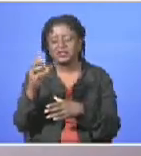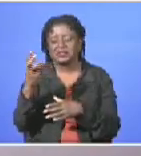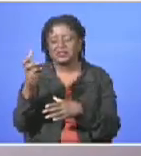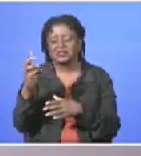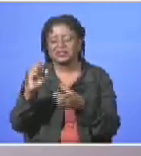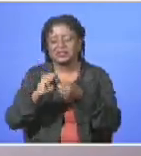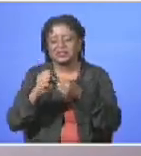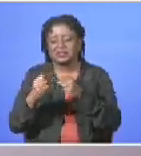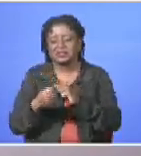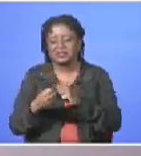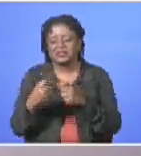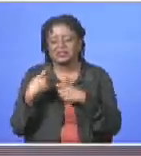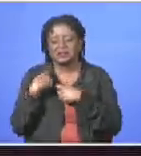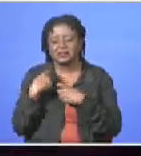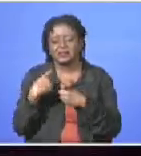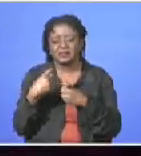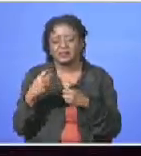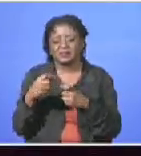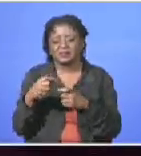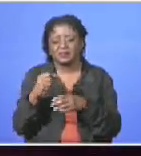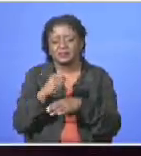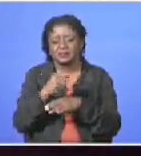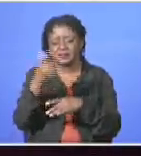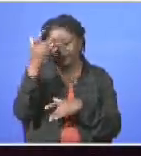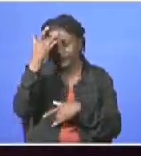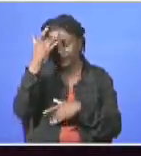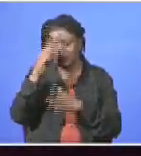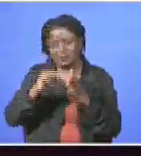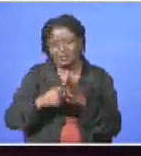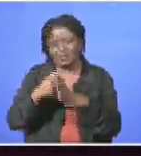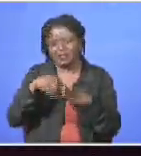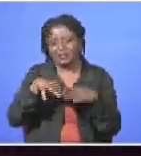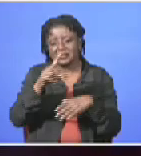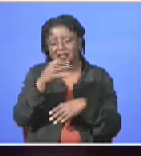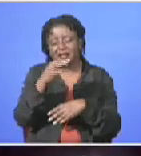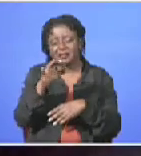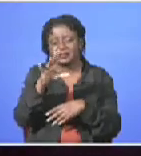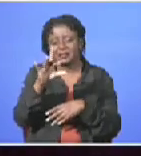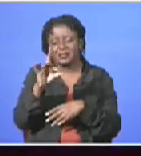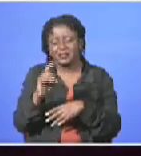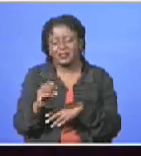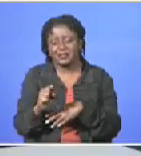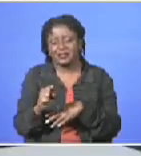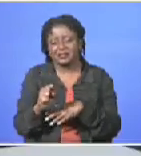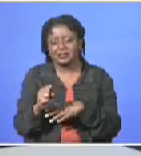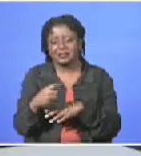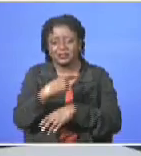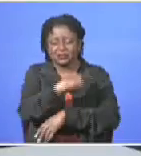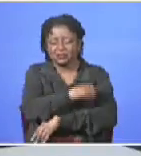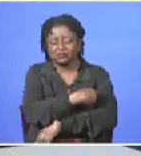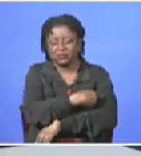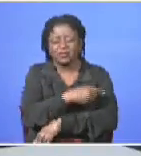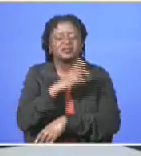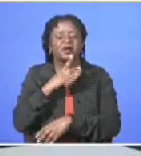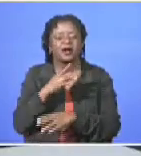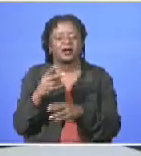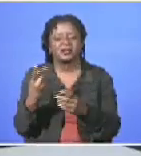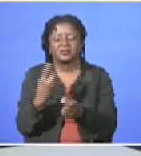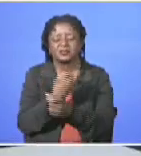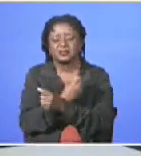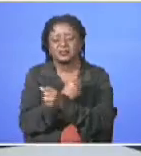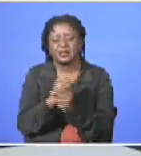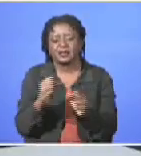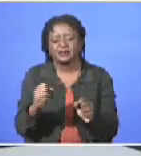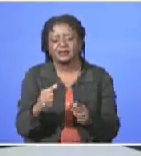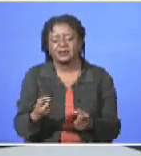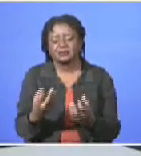the epidemic began in the 1980s, advancements with antiretroviral drugs, however, are saving countless lives. At home in the